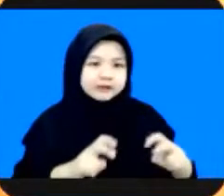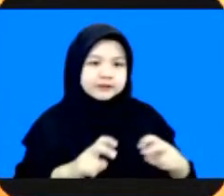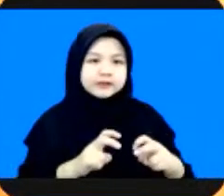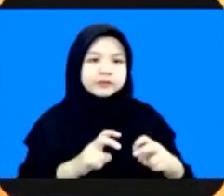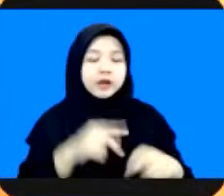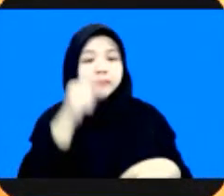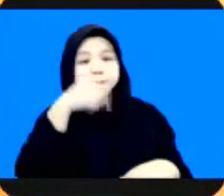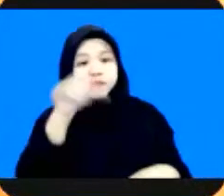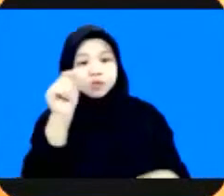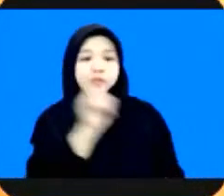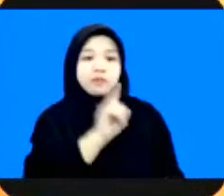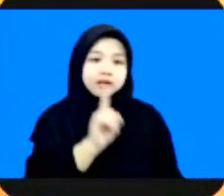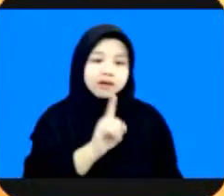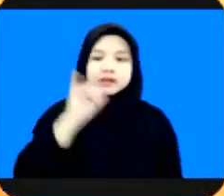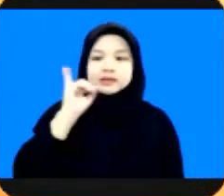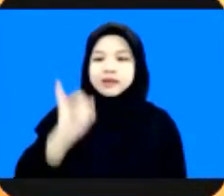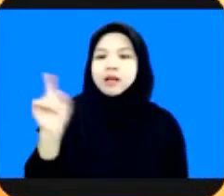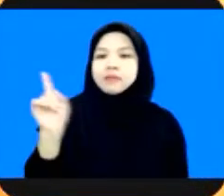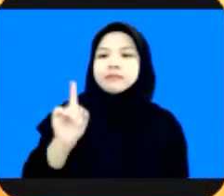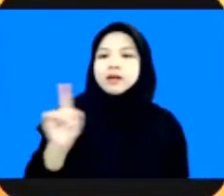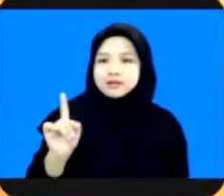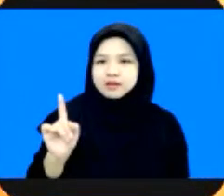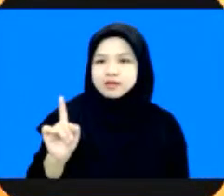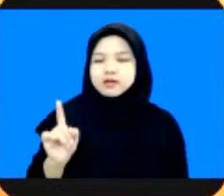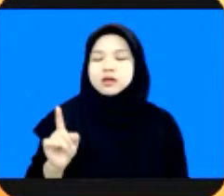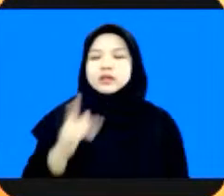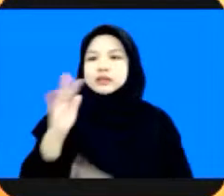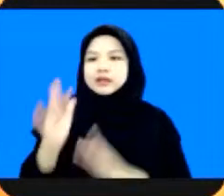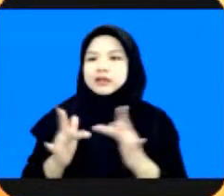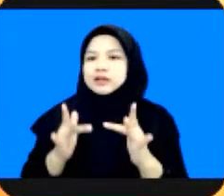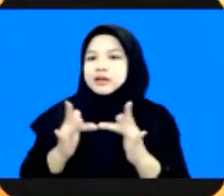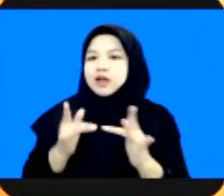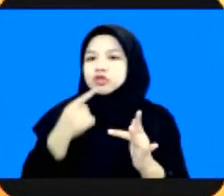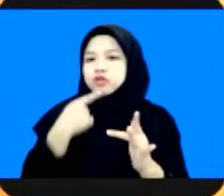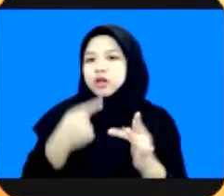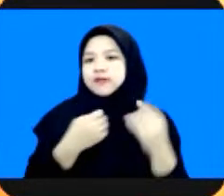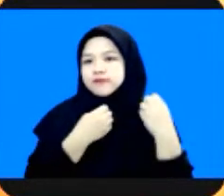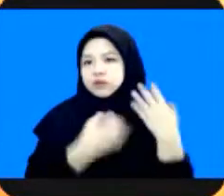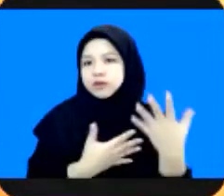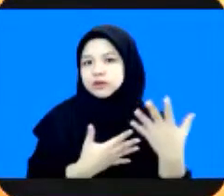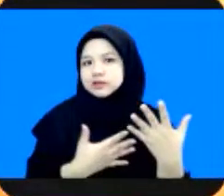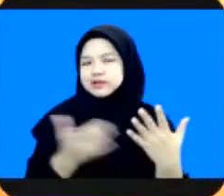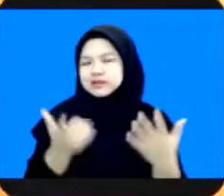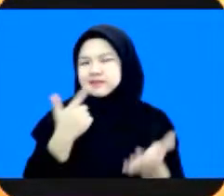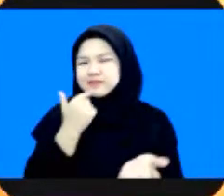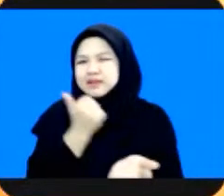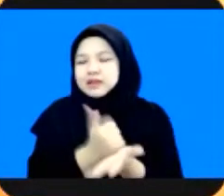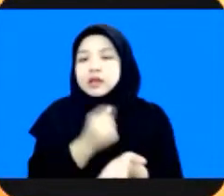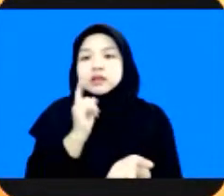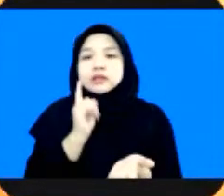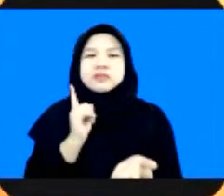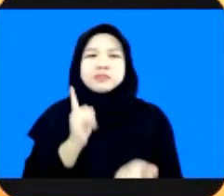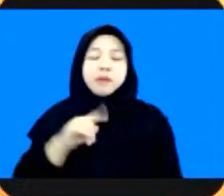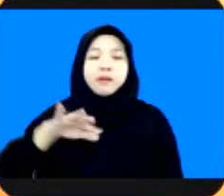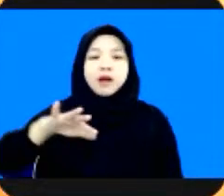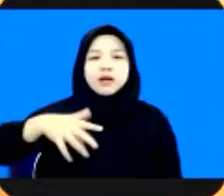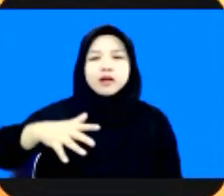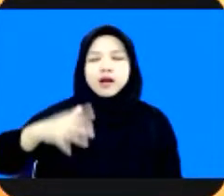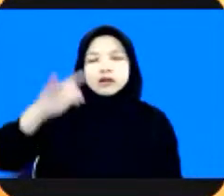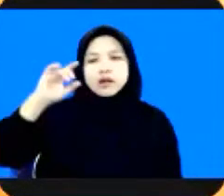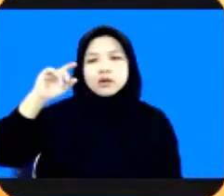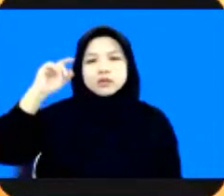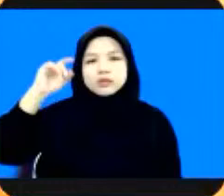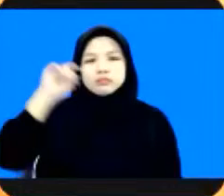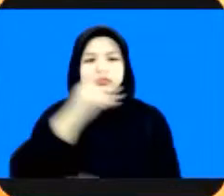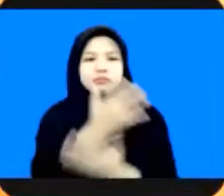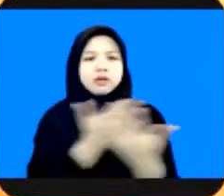where the behavior change intervention come in, because sometimes it's quite difficult for public if you ask them to kind of